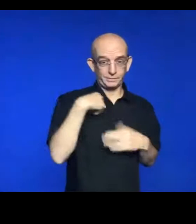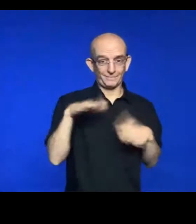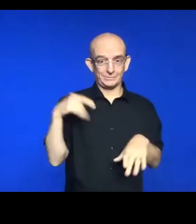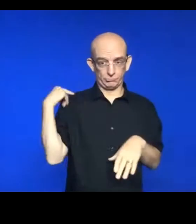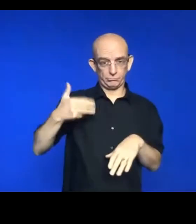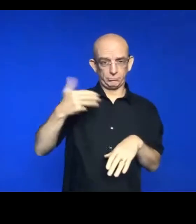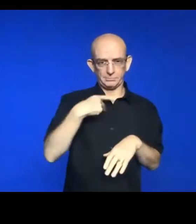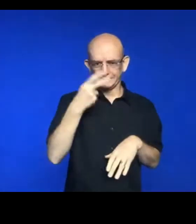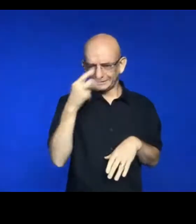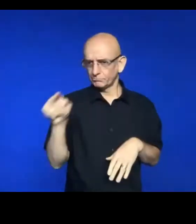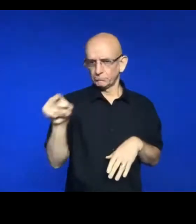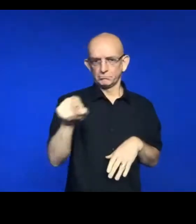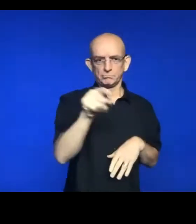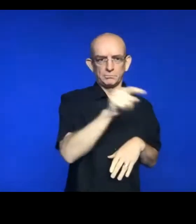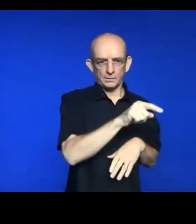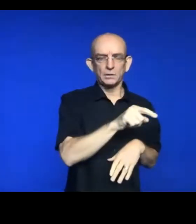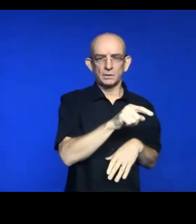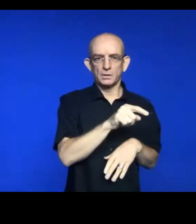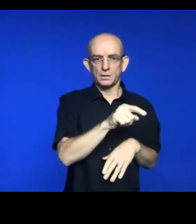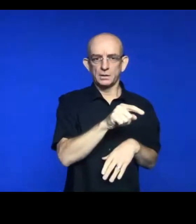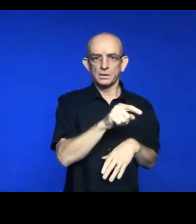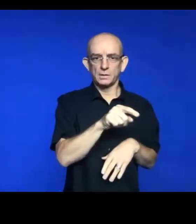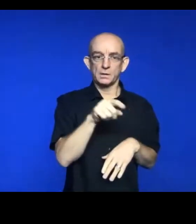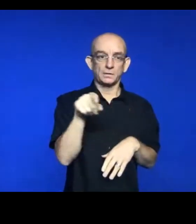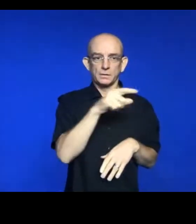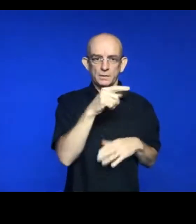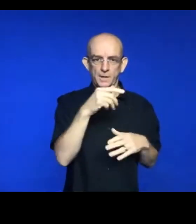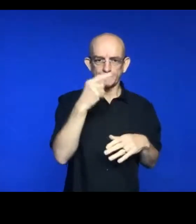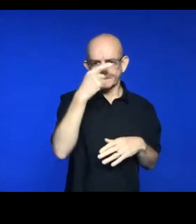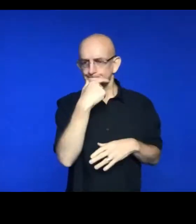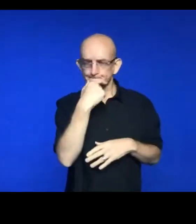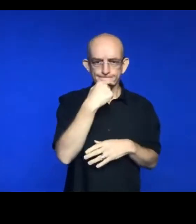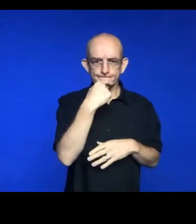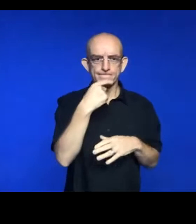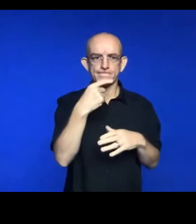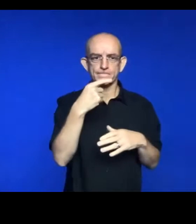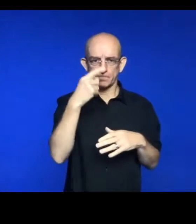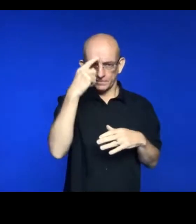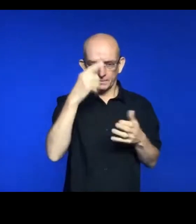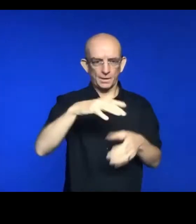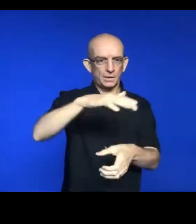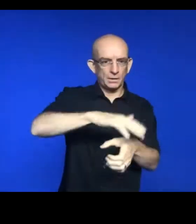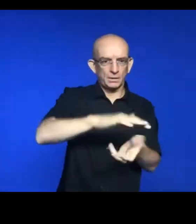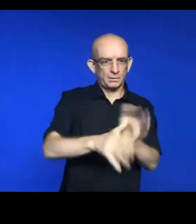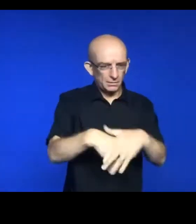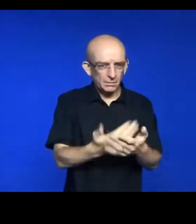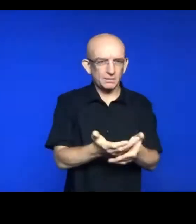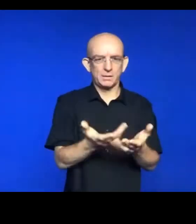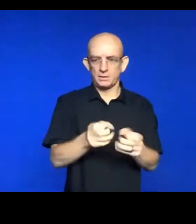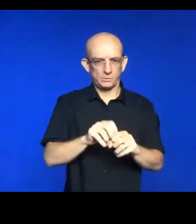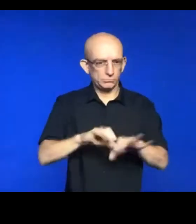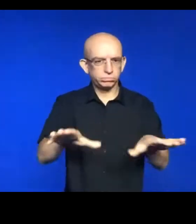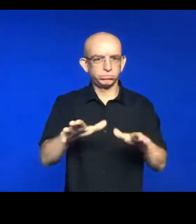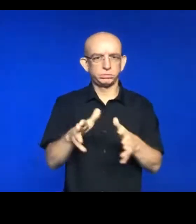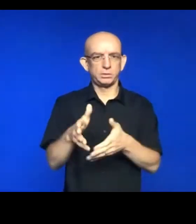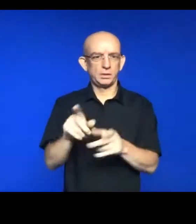for hygiene and hand washing, we need to make sure that these public health interventions and public